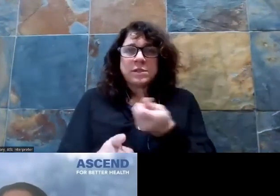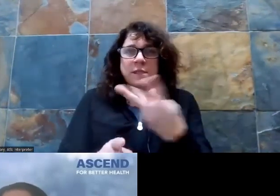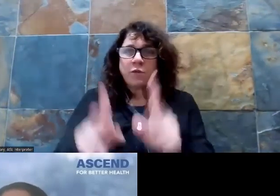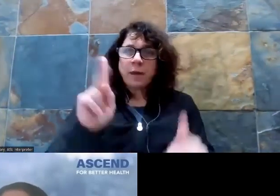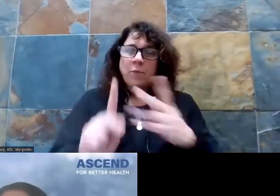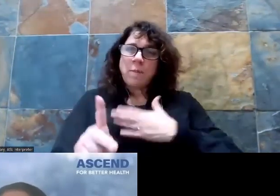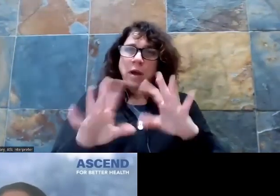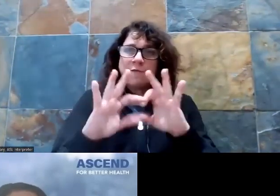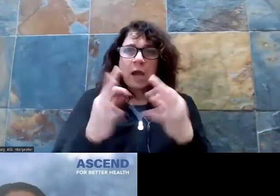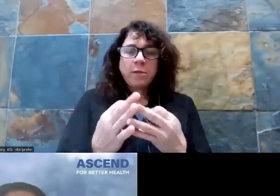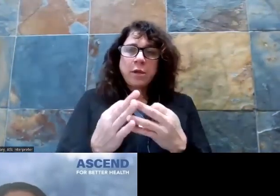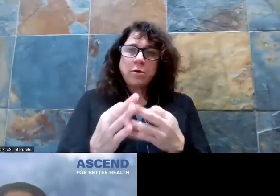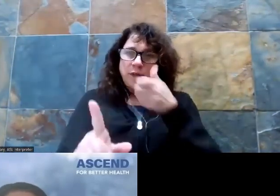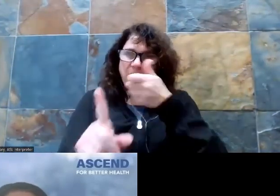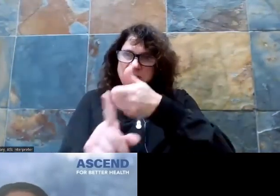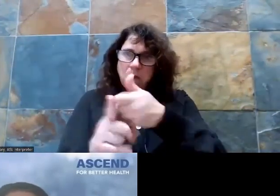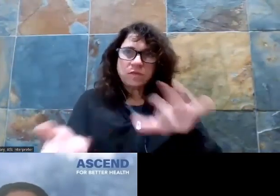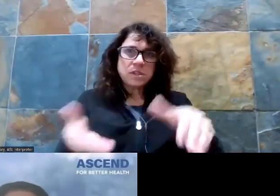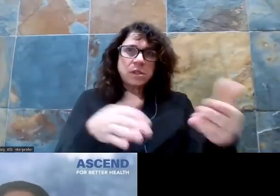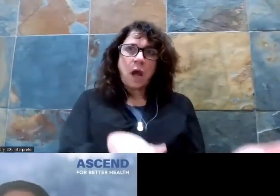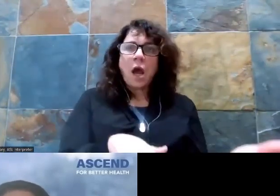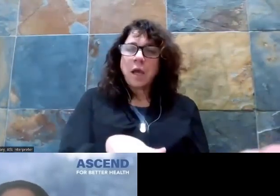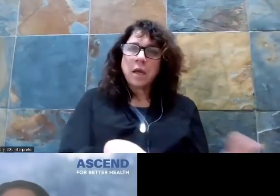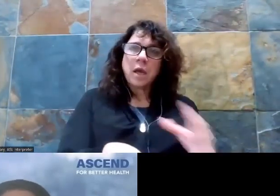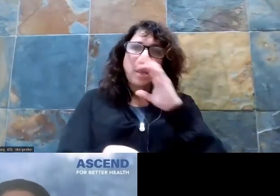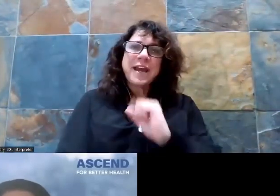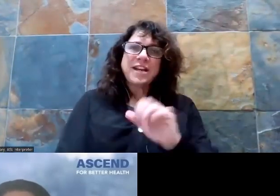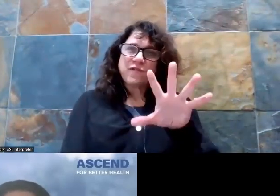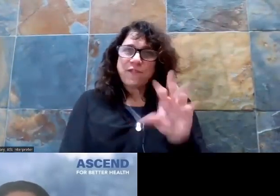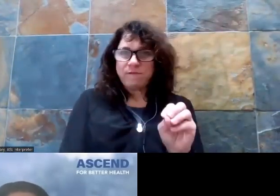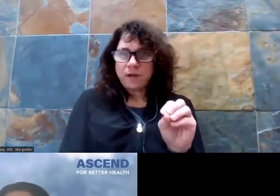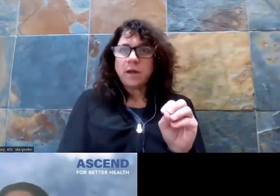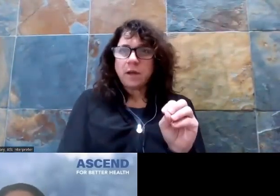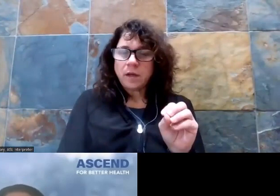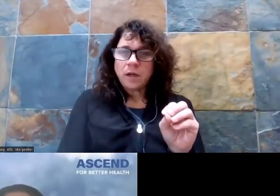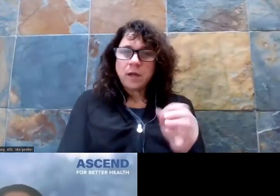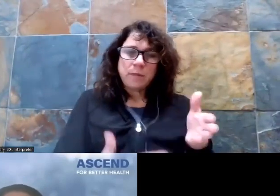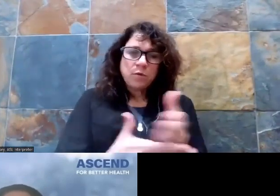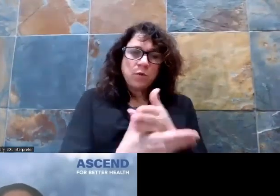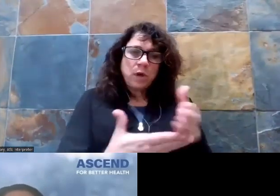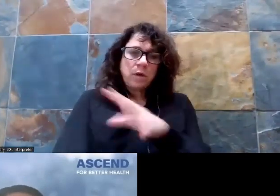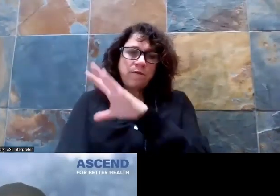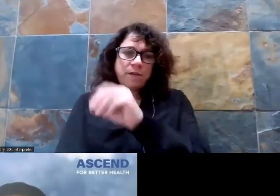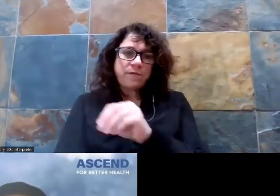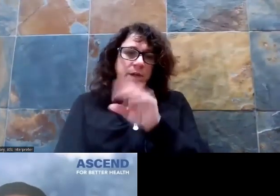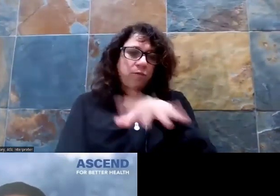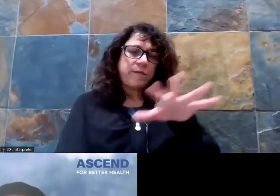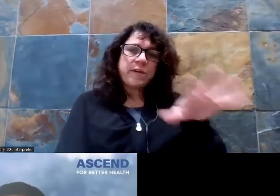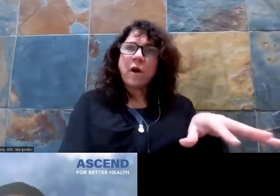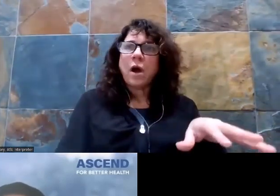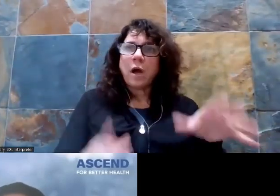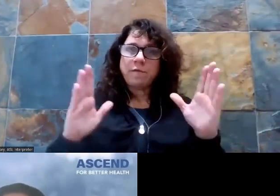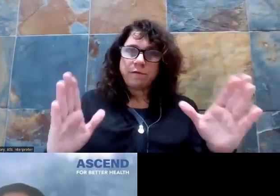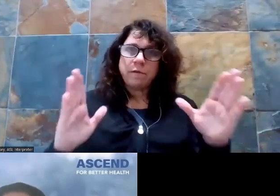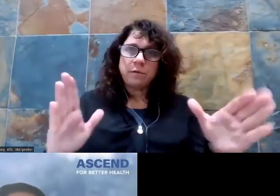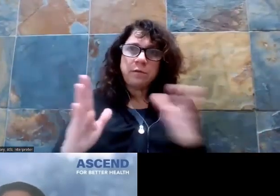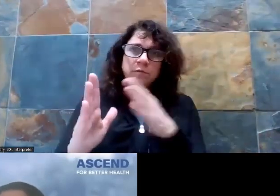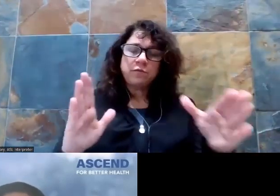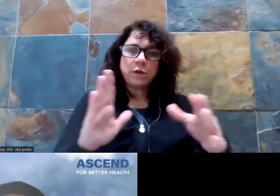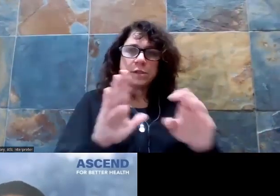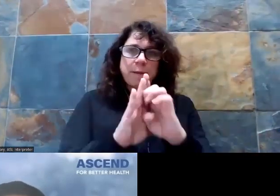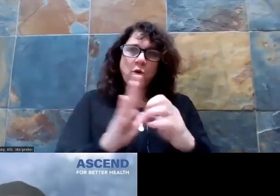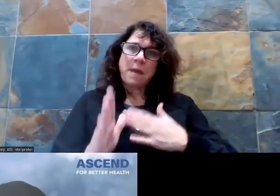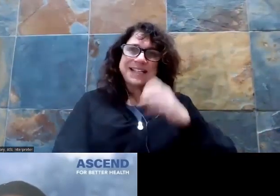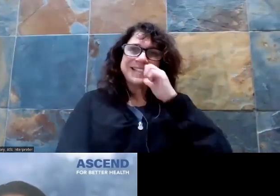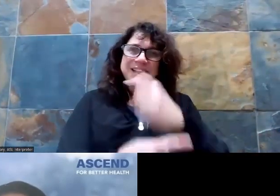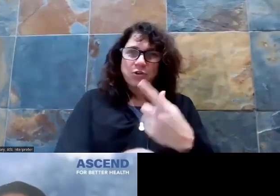family who died, you know, at age 50, somewhere between 50 and 55, for example. My